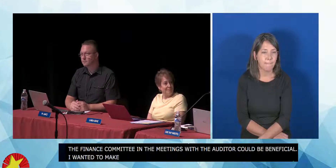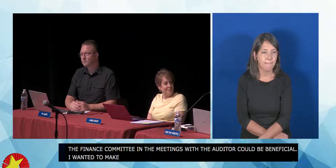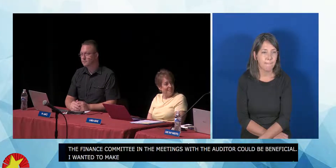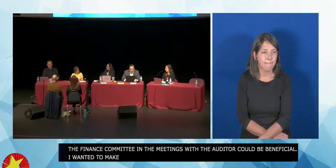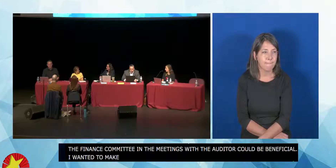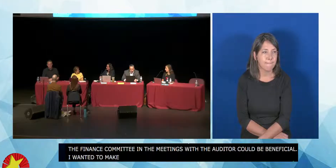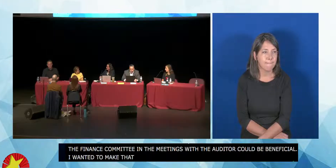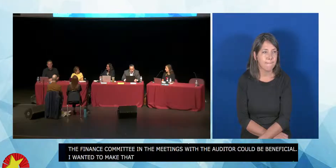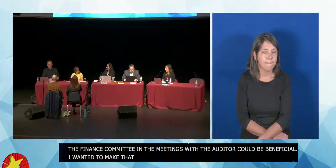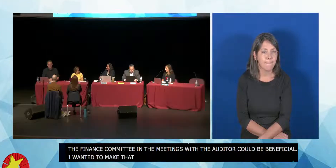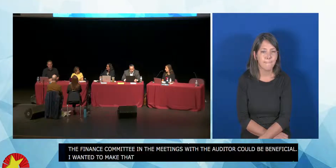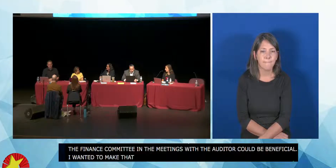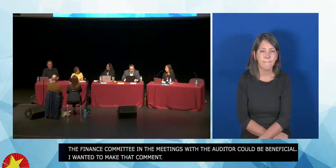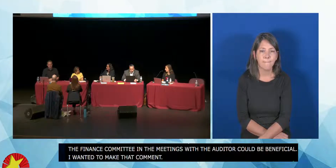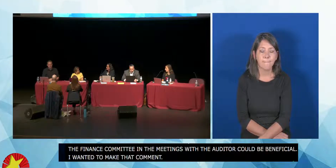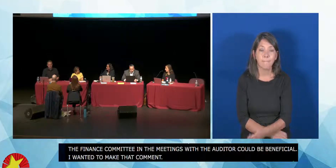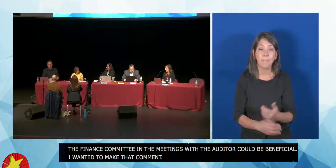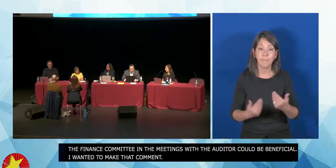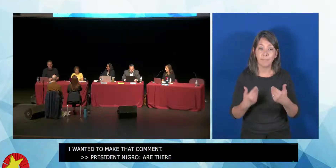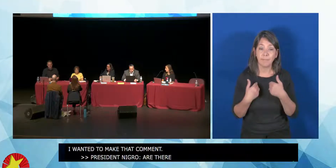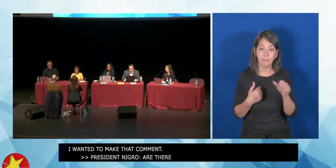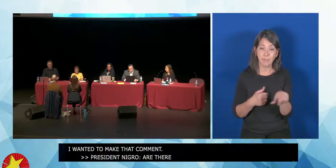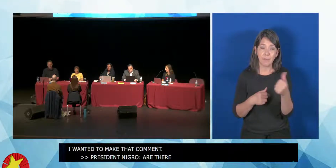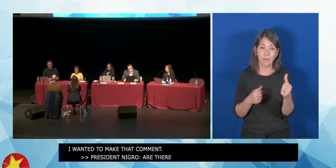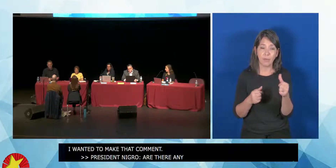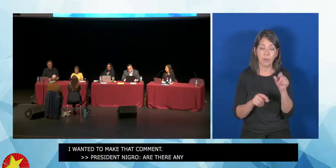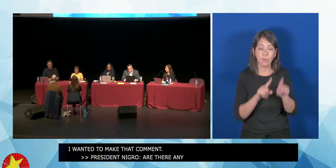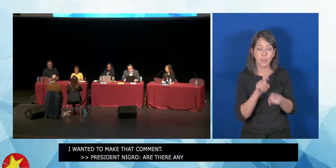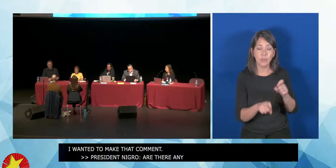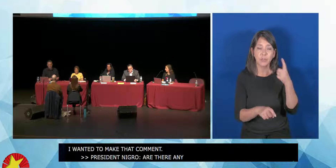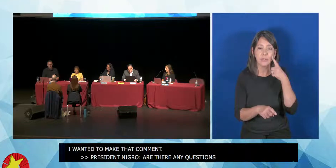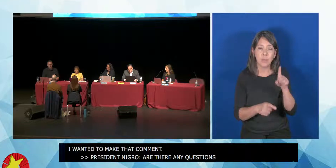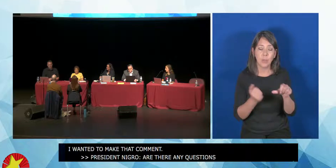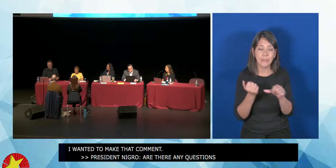Are there any other questions for Assistant Superintendent Cooper?